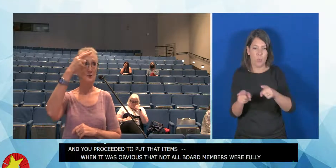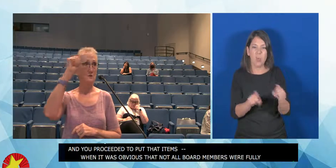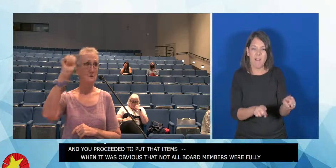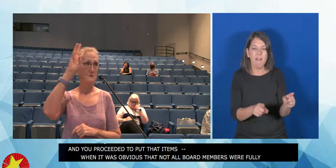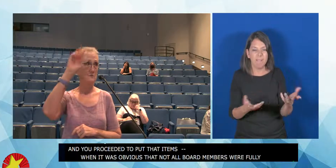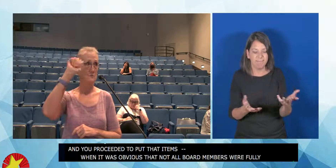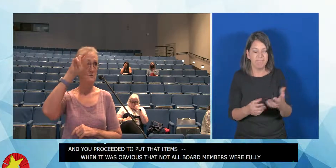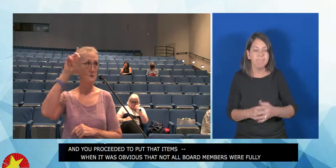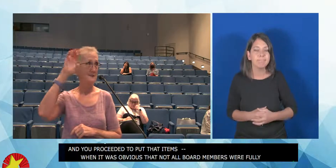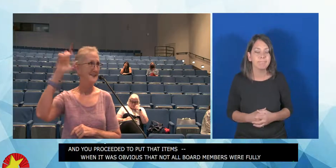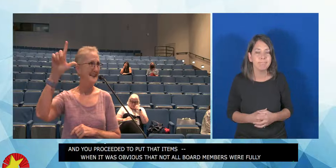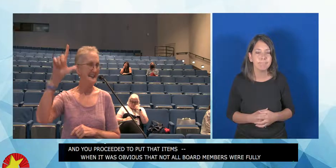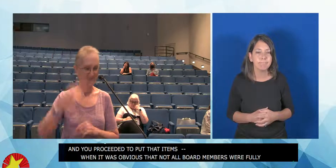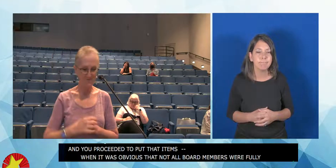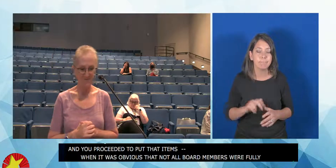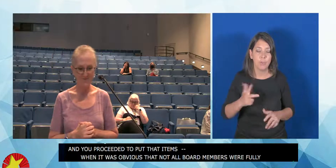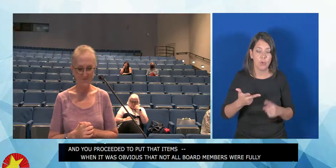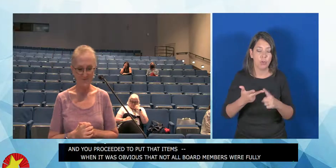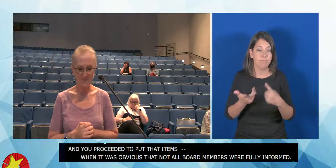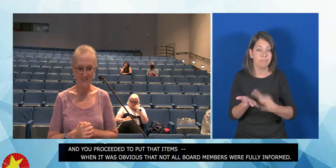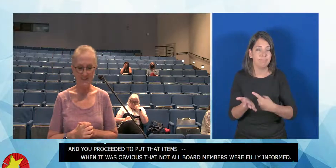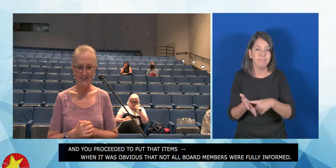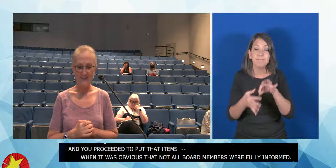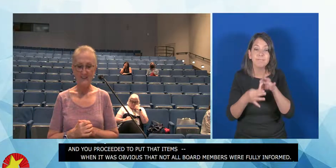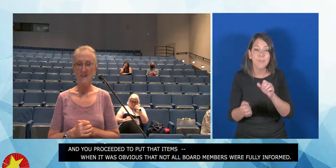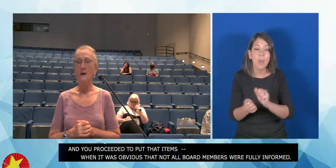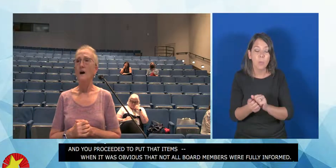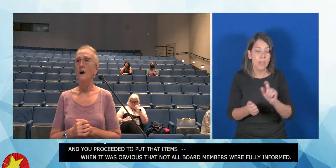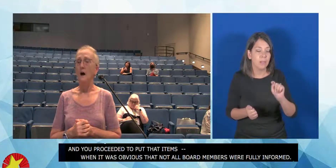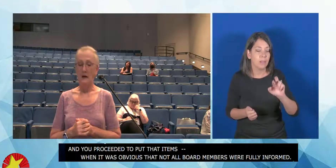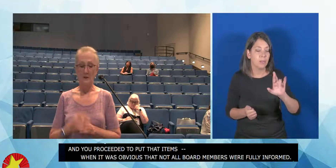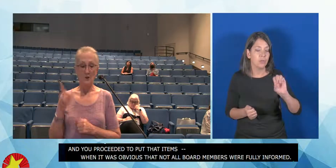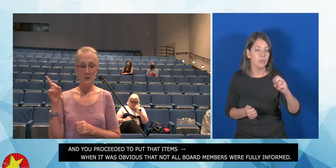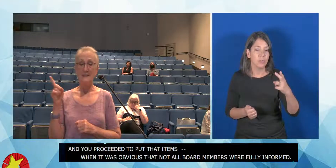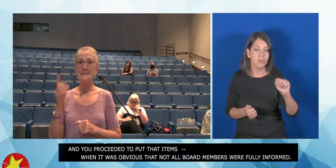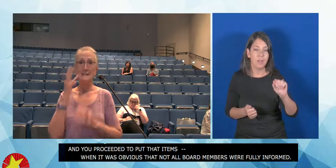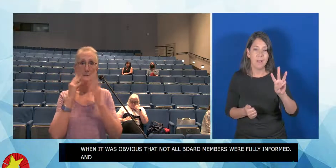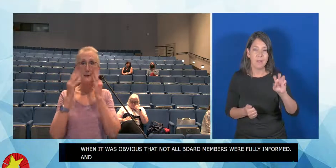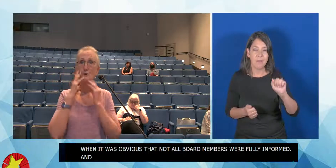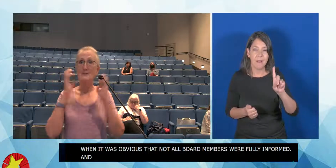Number 3, regarding Trisha Waddell.